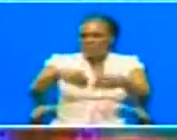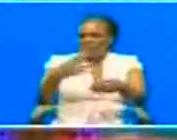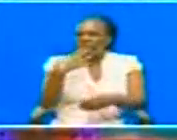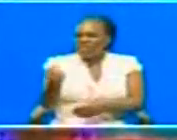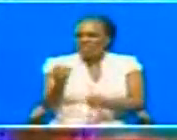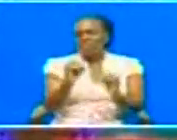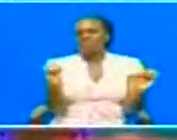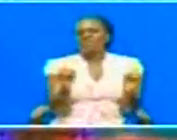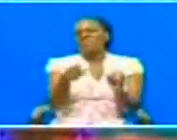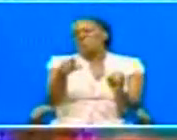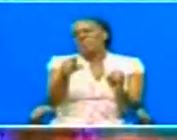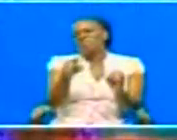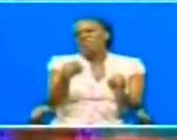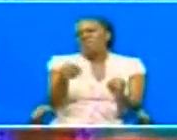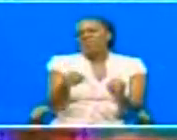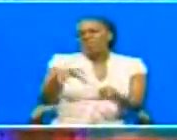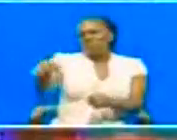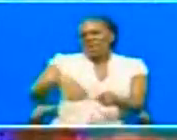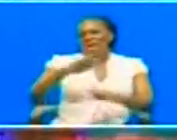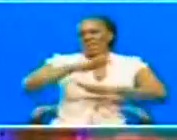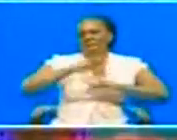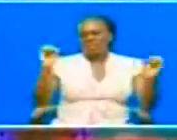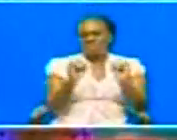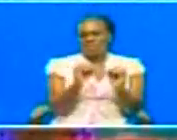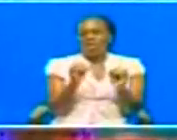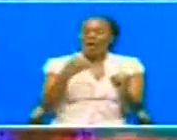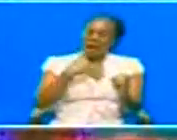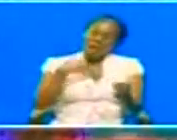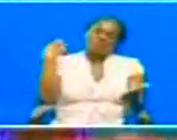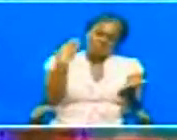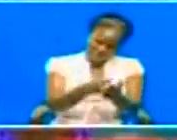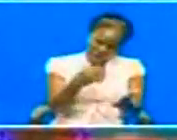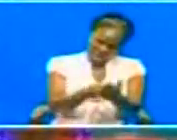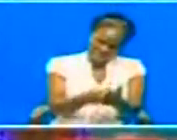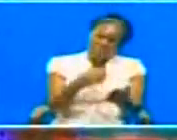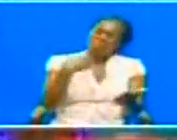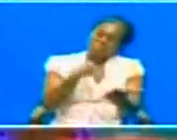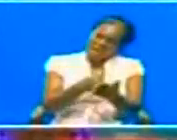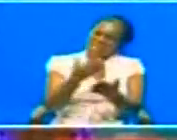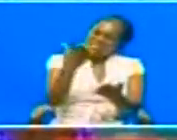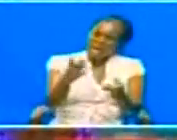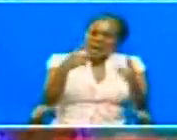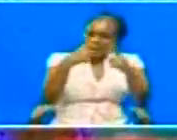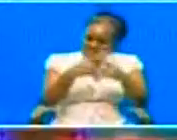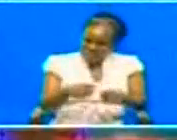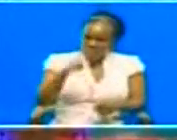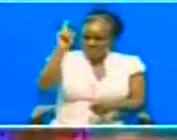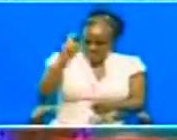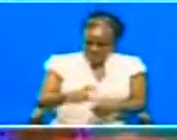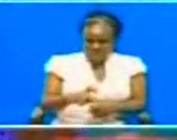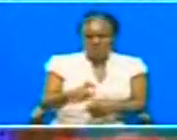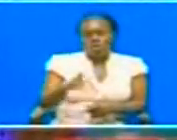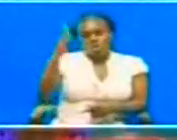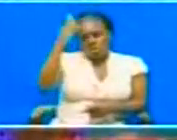500 shillings, which might not be even their bus fare. So there is money. It's not that it's not there, but I think, you know, you have to actually reach